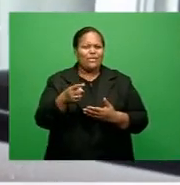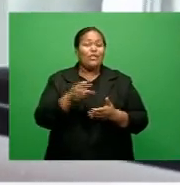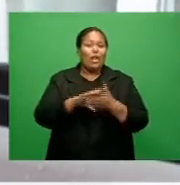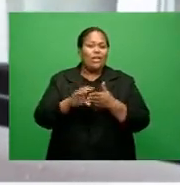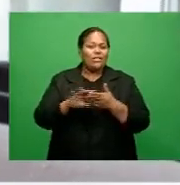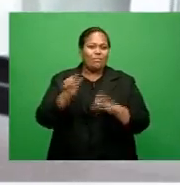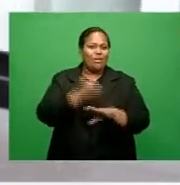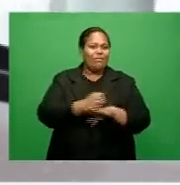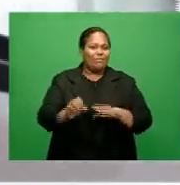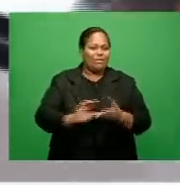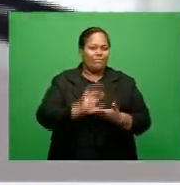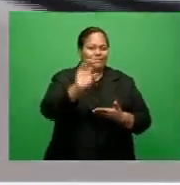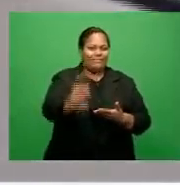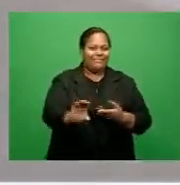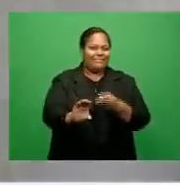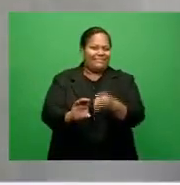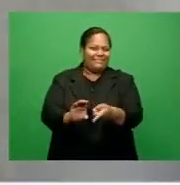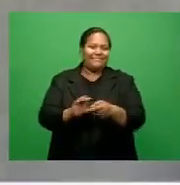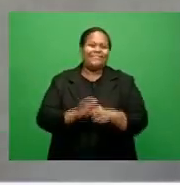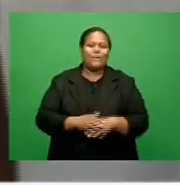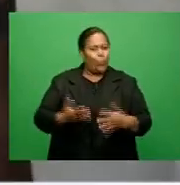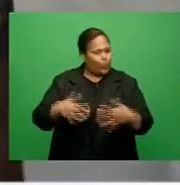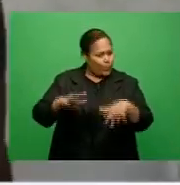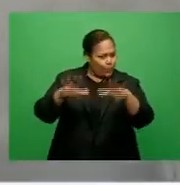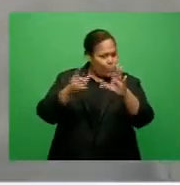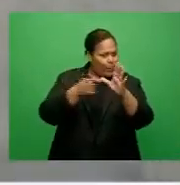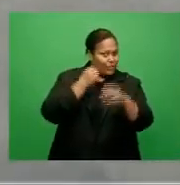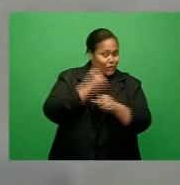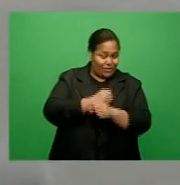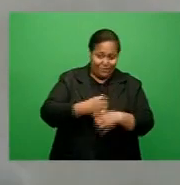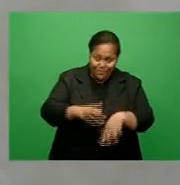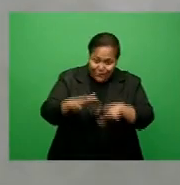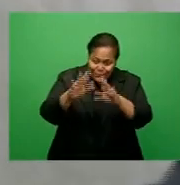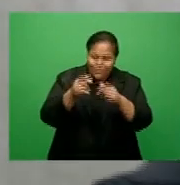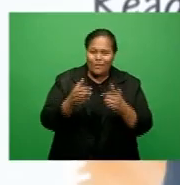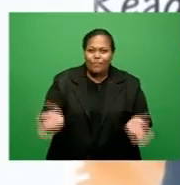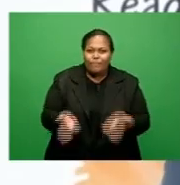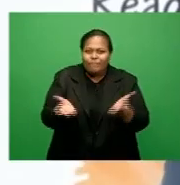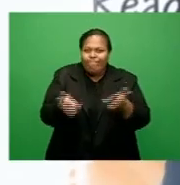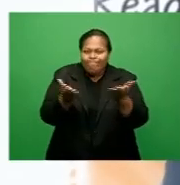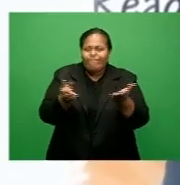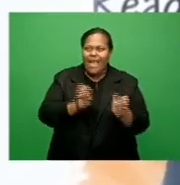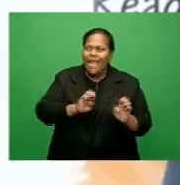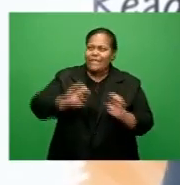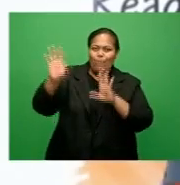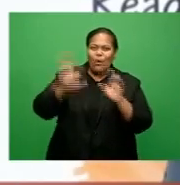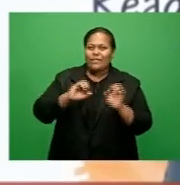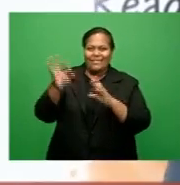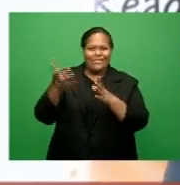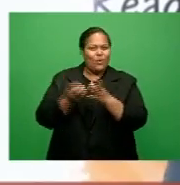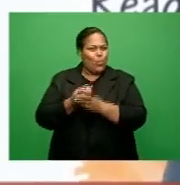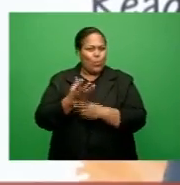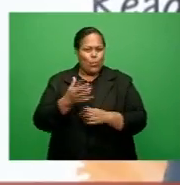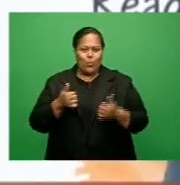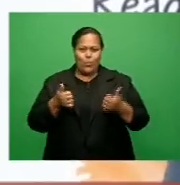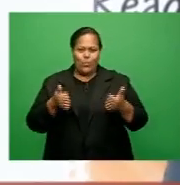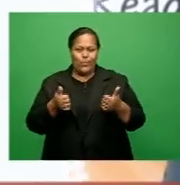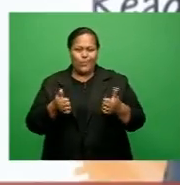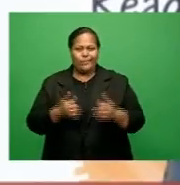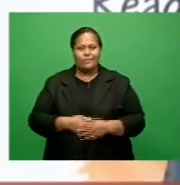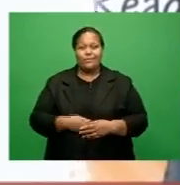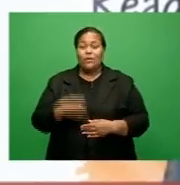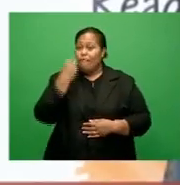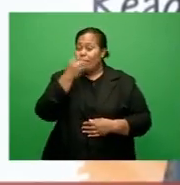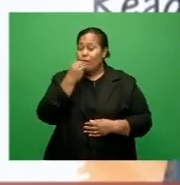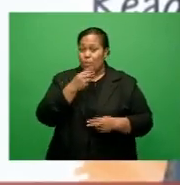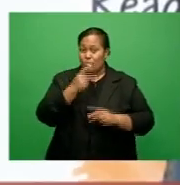for Economy Ayaz Syed Qayyum commended the company for boosting export growth. Food processors obviously has been through a number